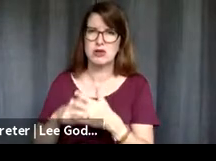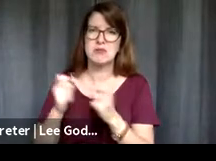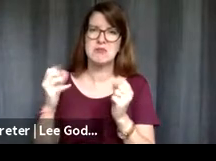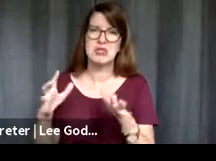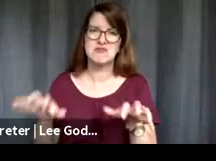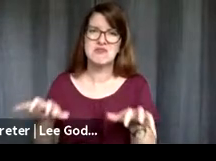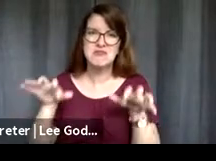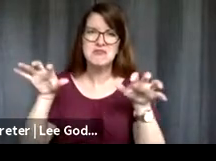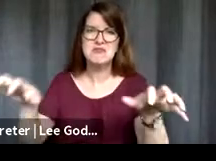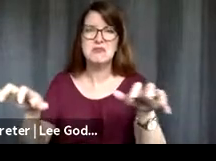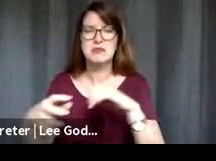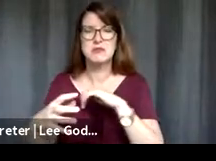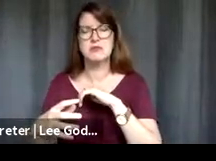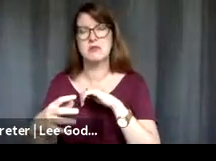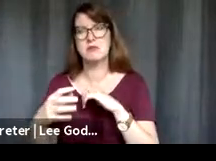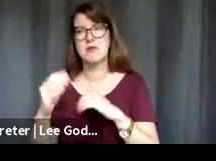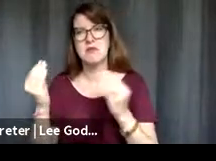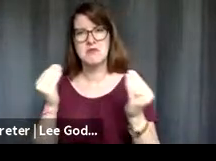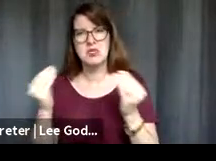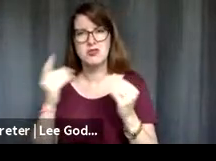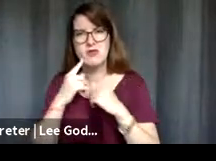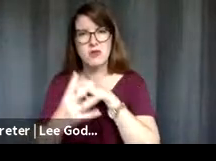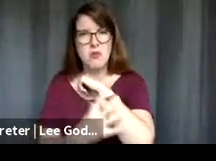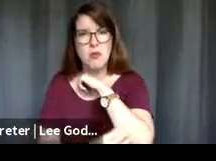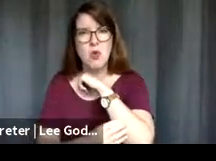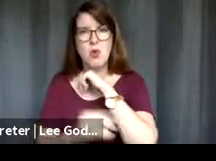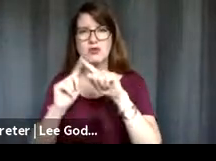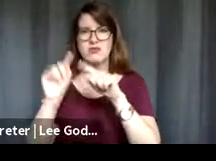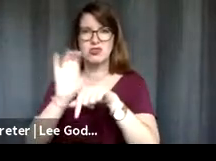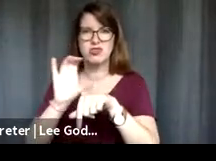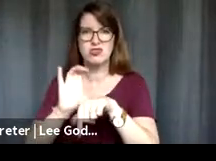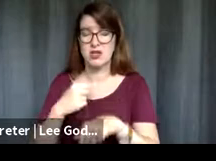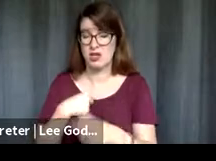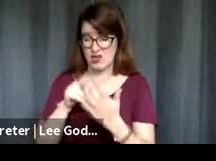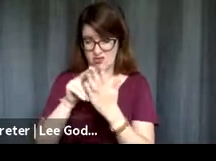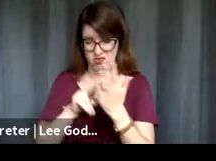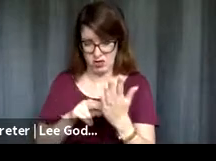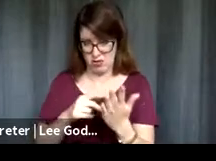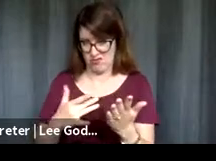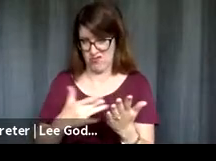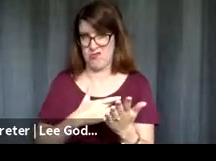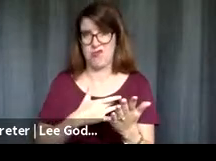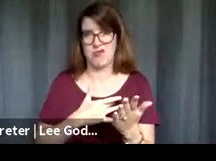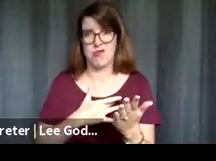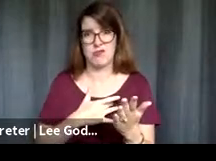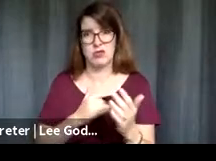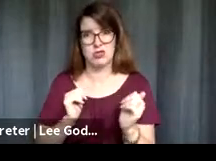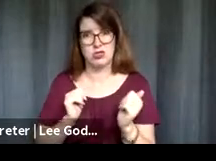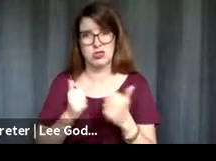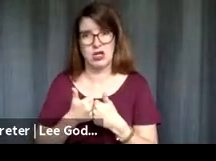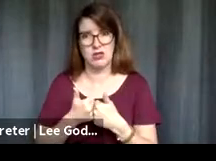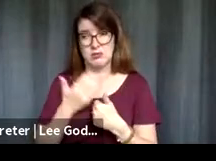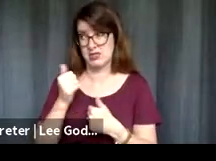for the poor and churches all around the world. So I read this and I was so incredibly challenged, because if